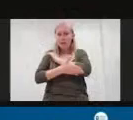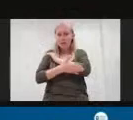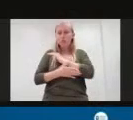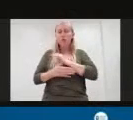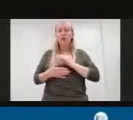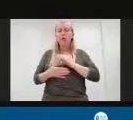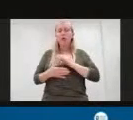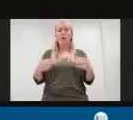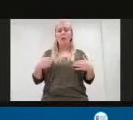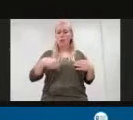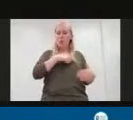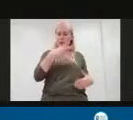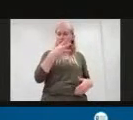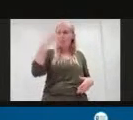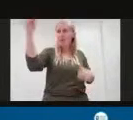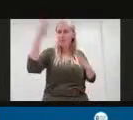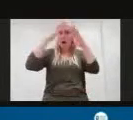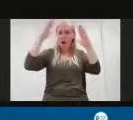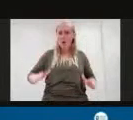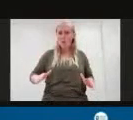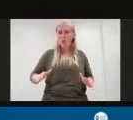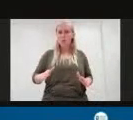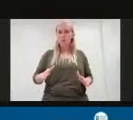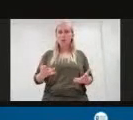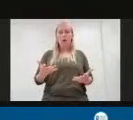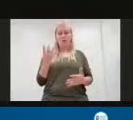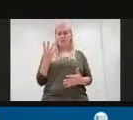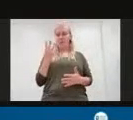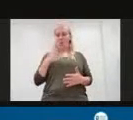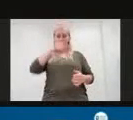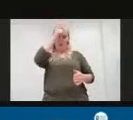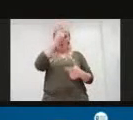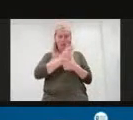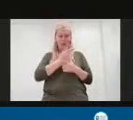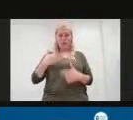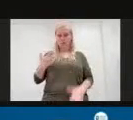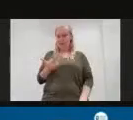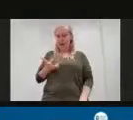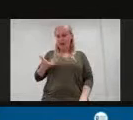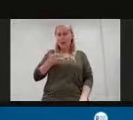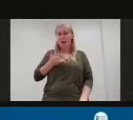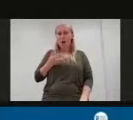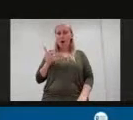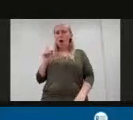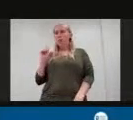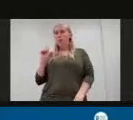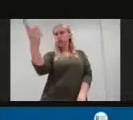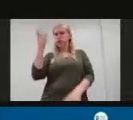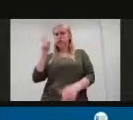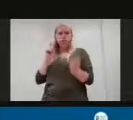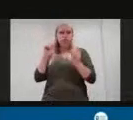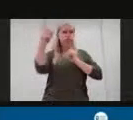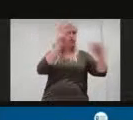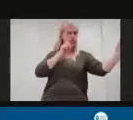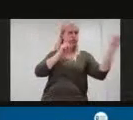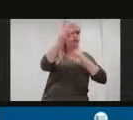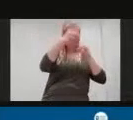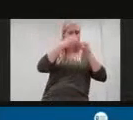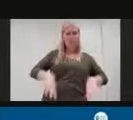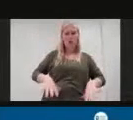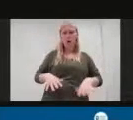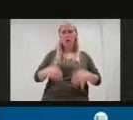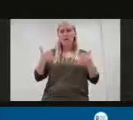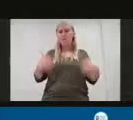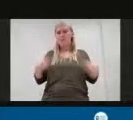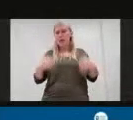leave the house and through 4 of my brothers, and we would just run around all day long, get lost, play in pools